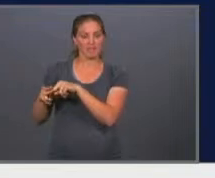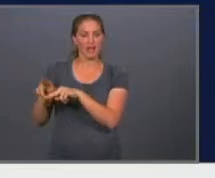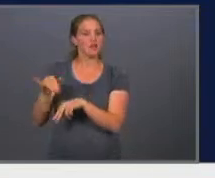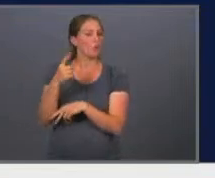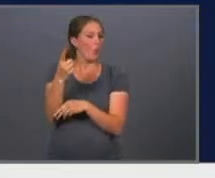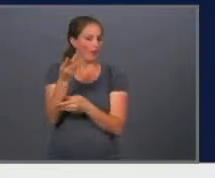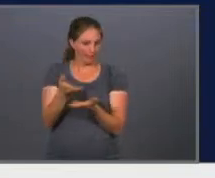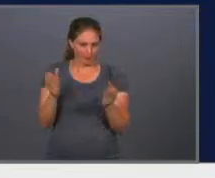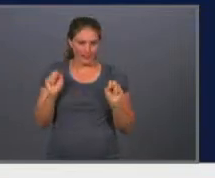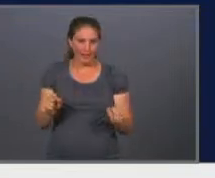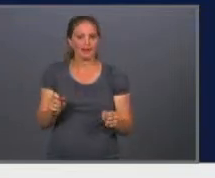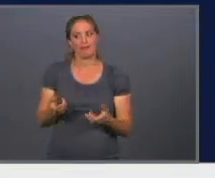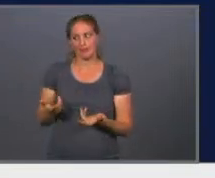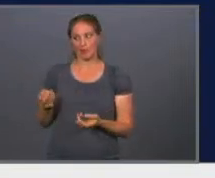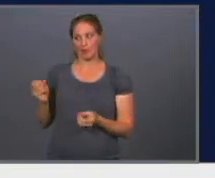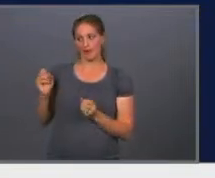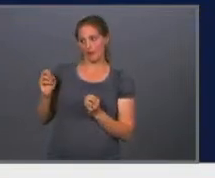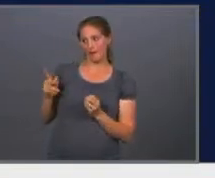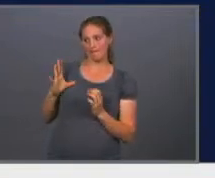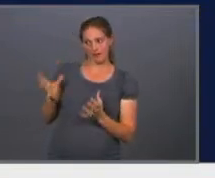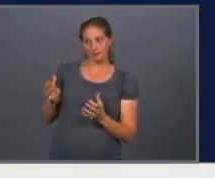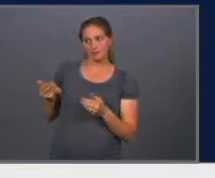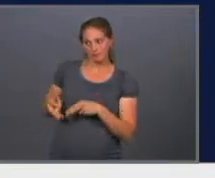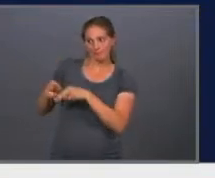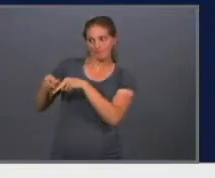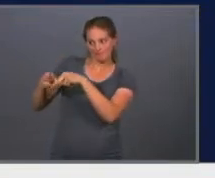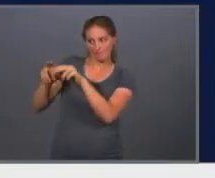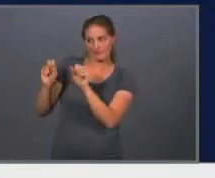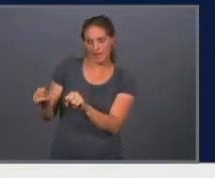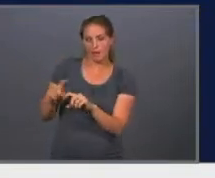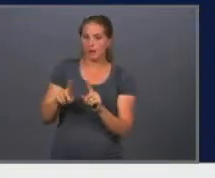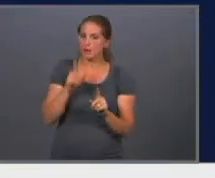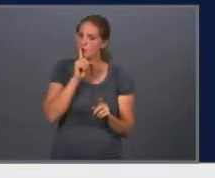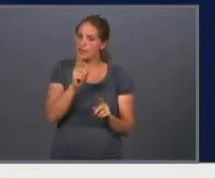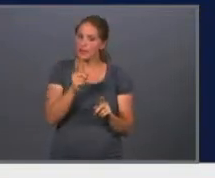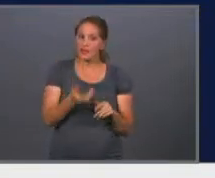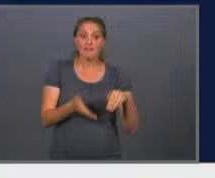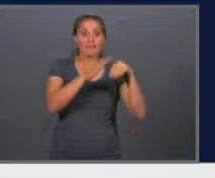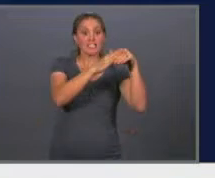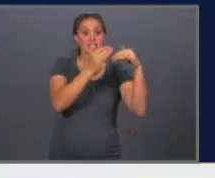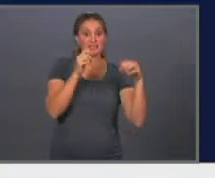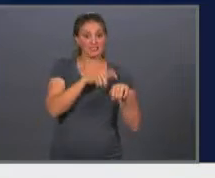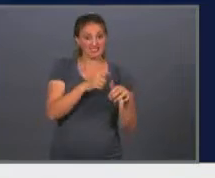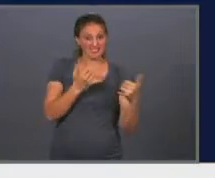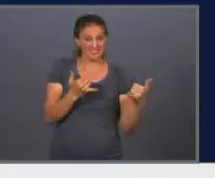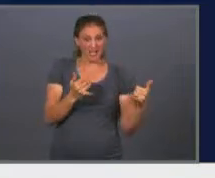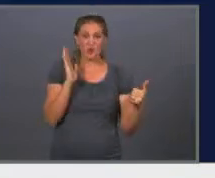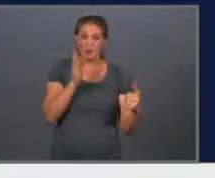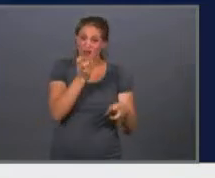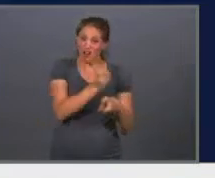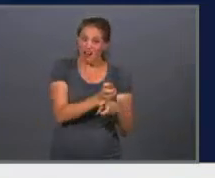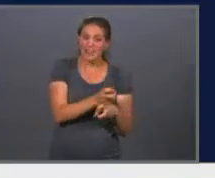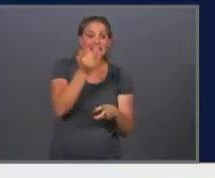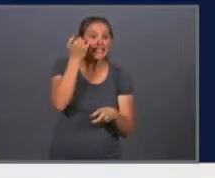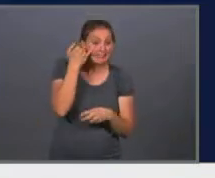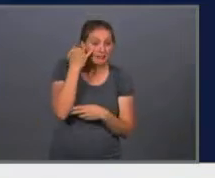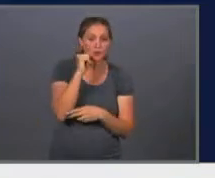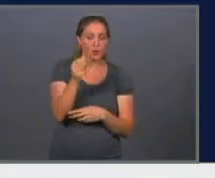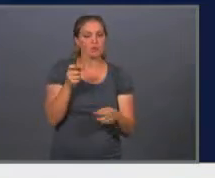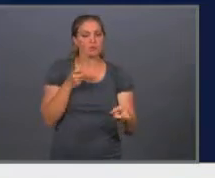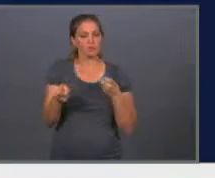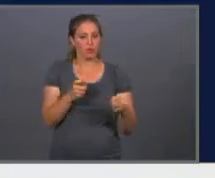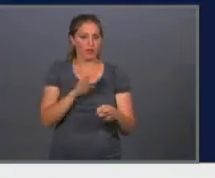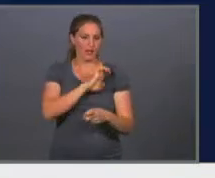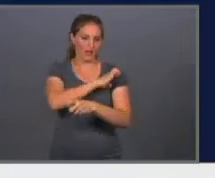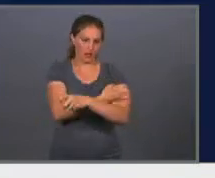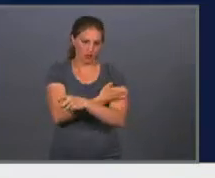But it's going to be increasingly more difficult to get out of this inflationary period we have if we don't get our energy costs under control. Why? Because